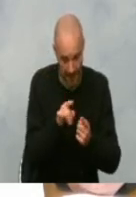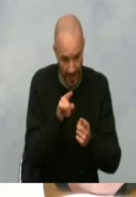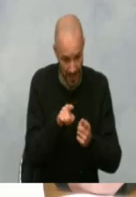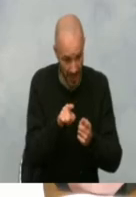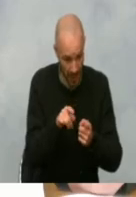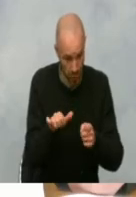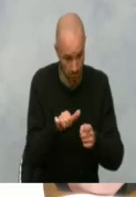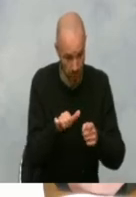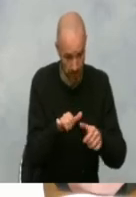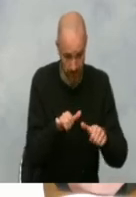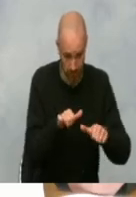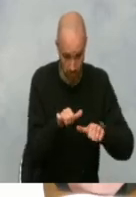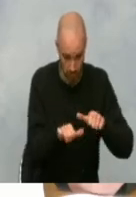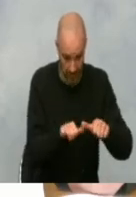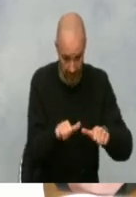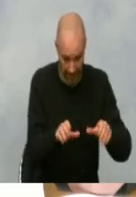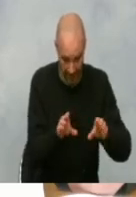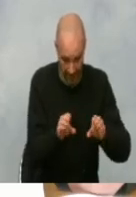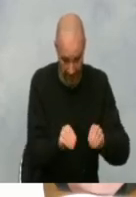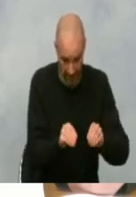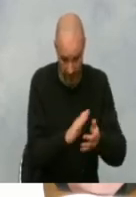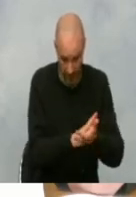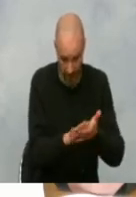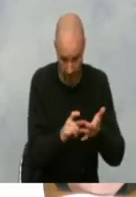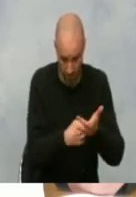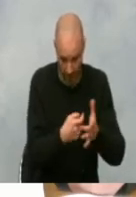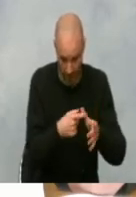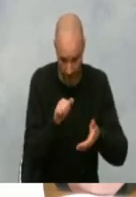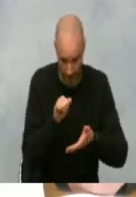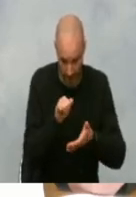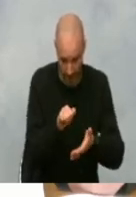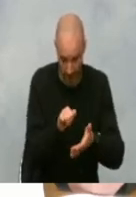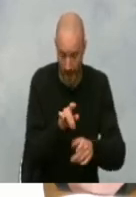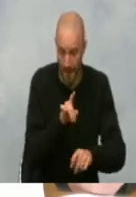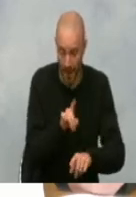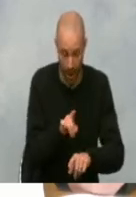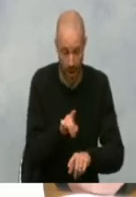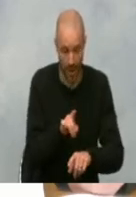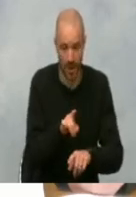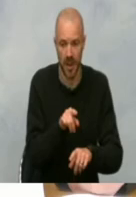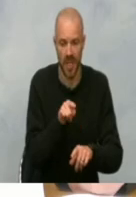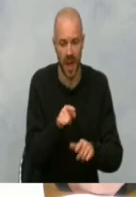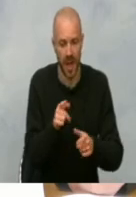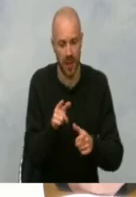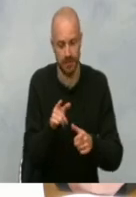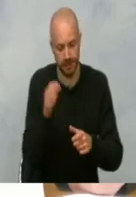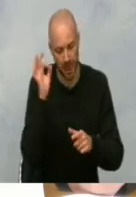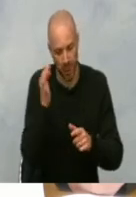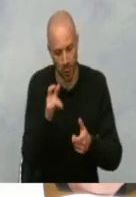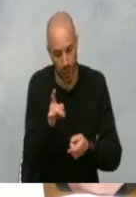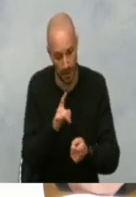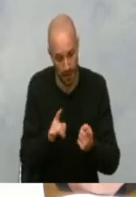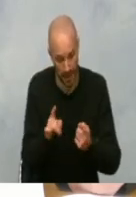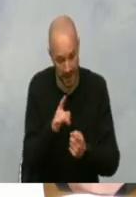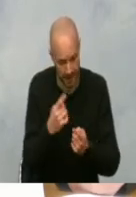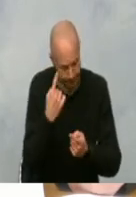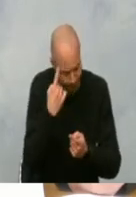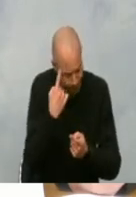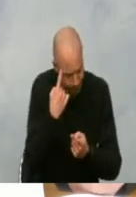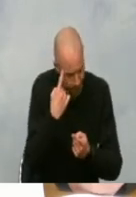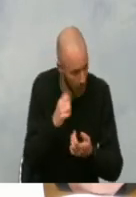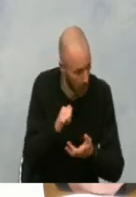process for the HRA budget. But the implication in here is that that council meeting would consider the council